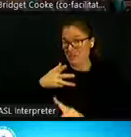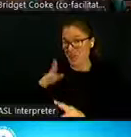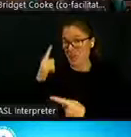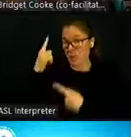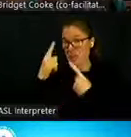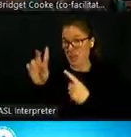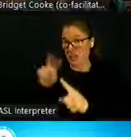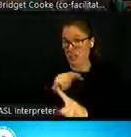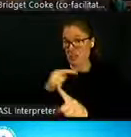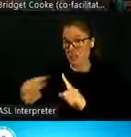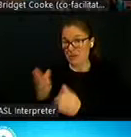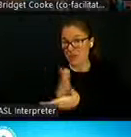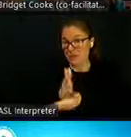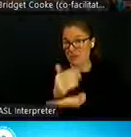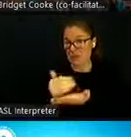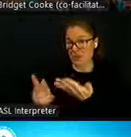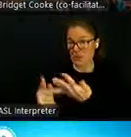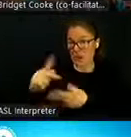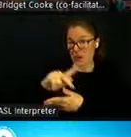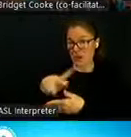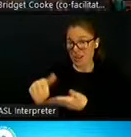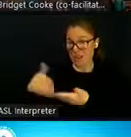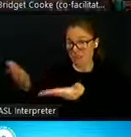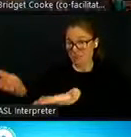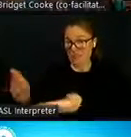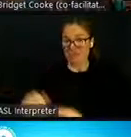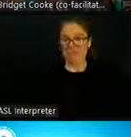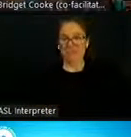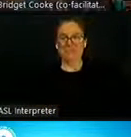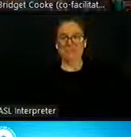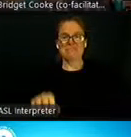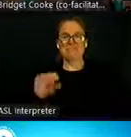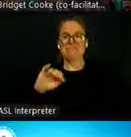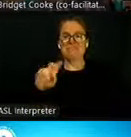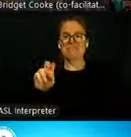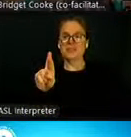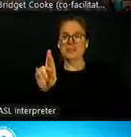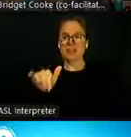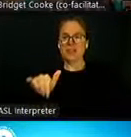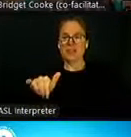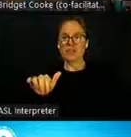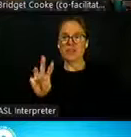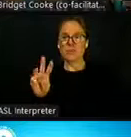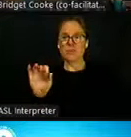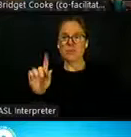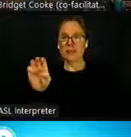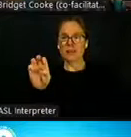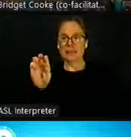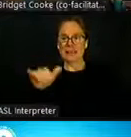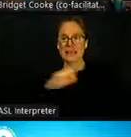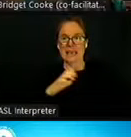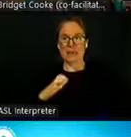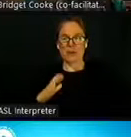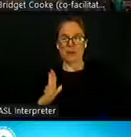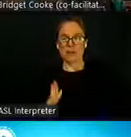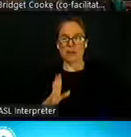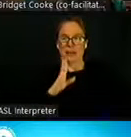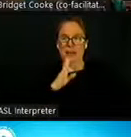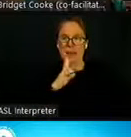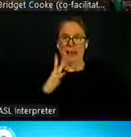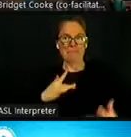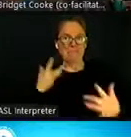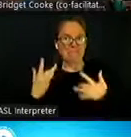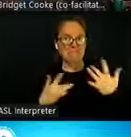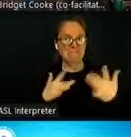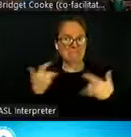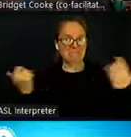budget and your priorities. Thank you, Chair. I am excited to be here. This is, as you stated, this is